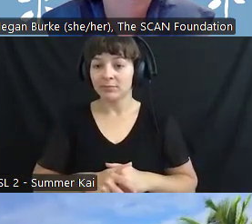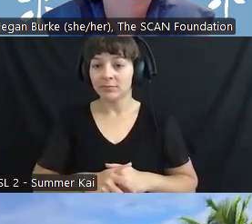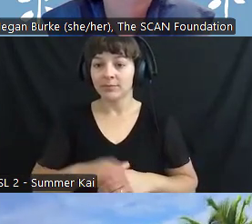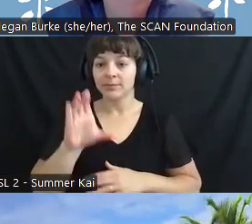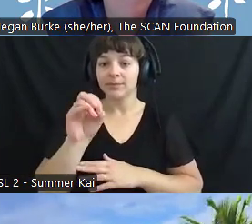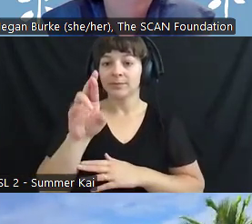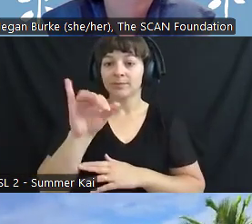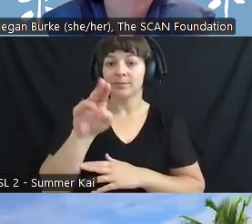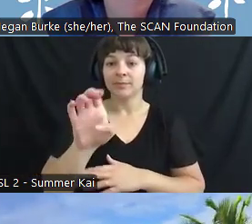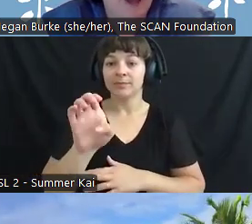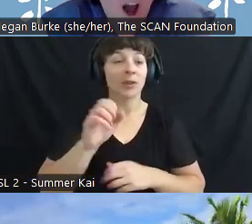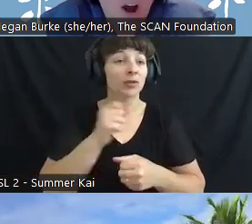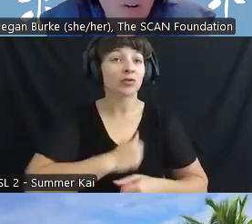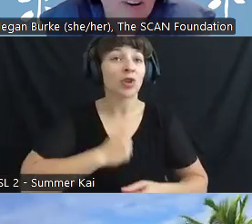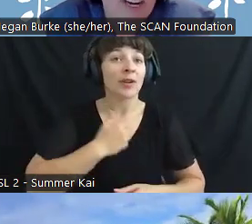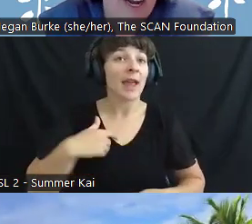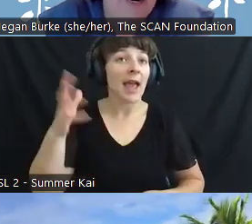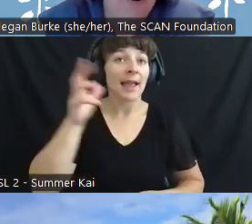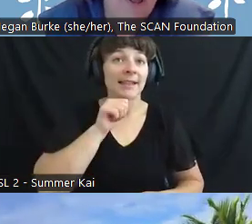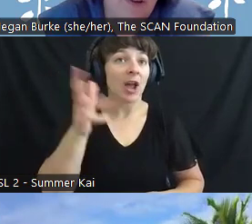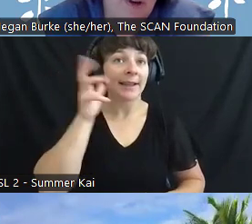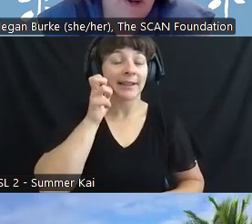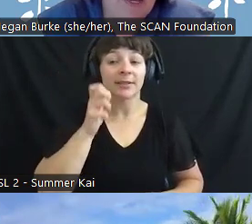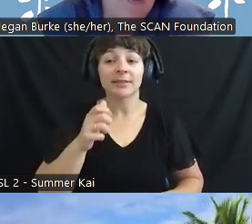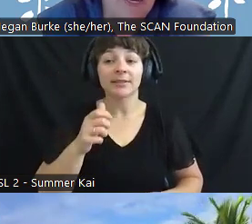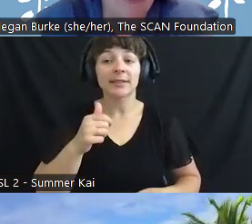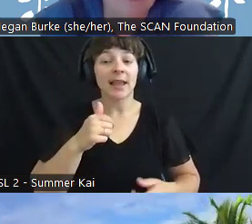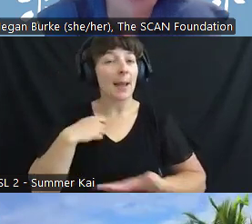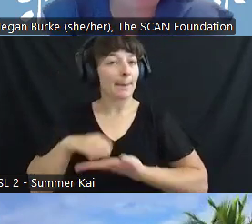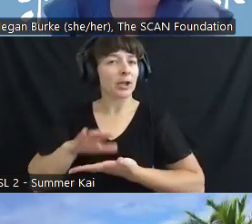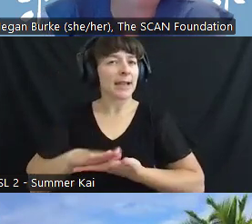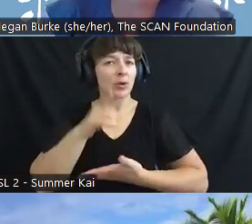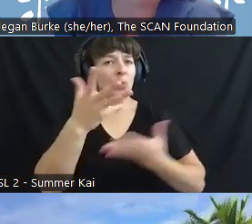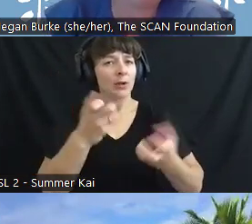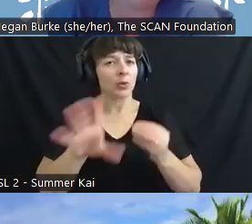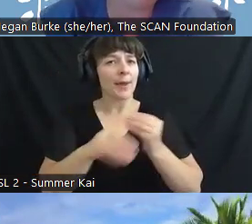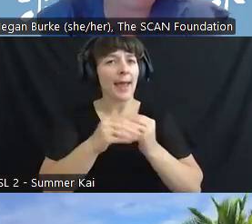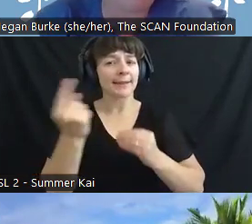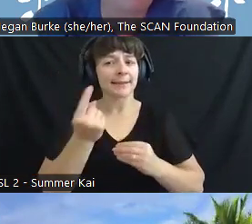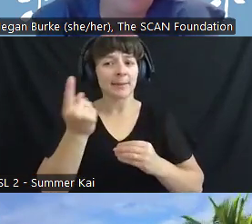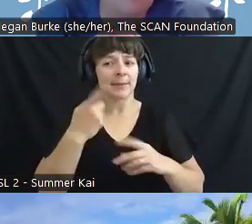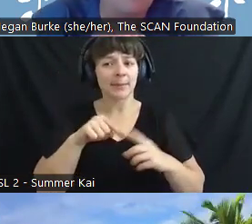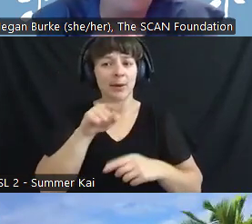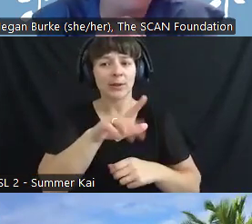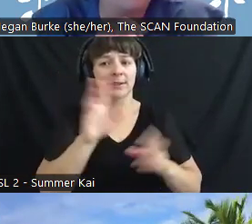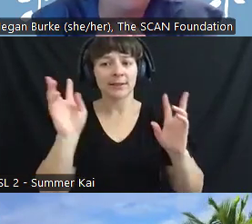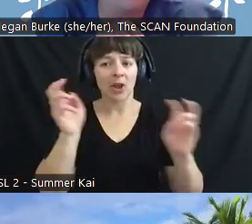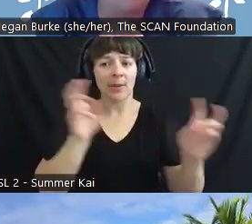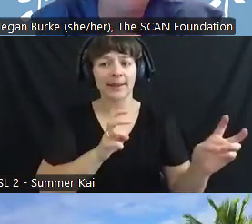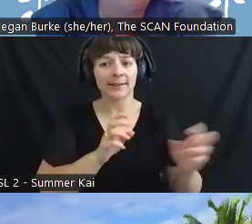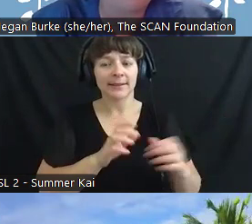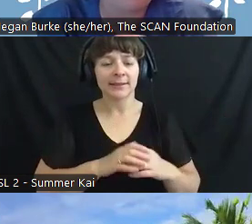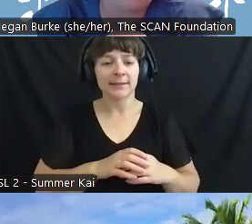I'm sorry, I didn't hear you. Oh, Corinne, I had note that maybe you had something else to add on to this section around quality and